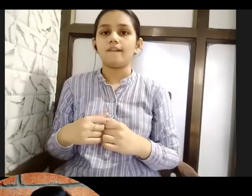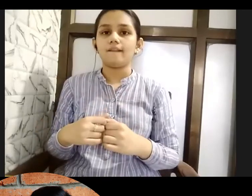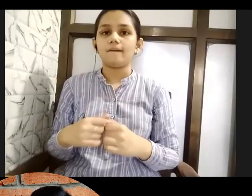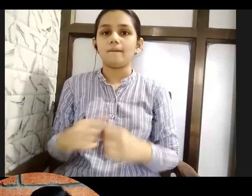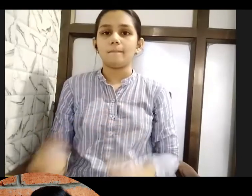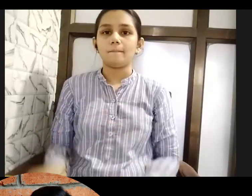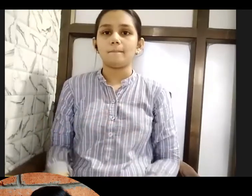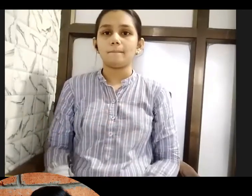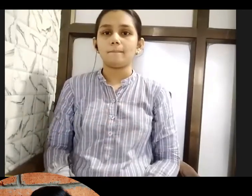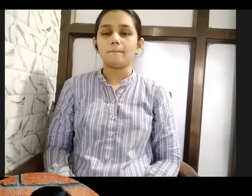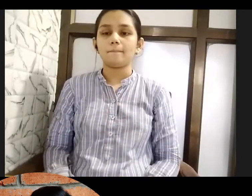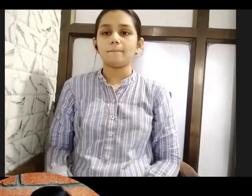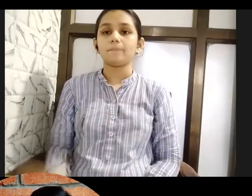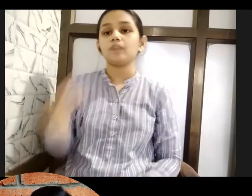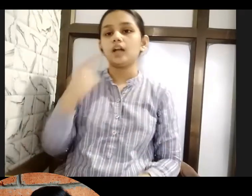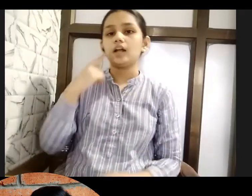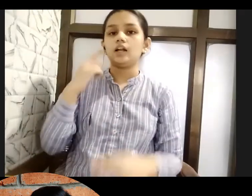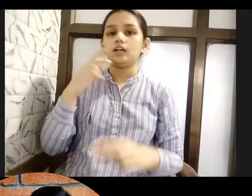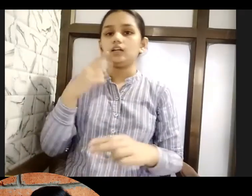And I'm saying download.